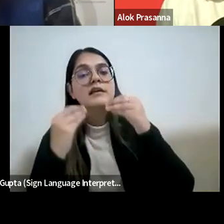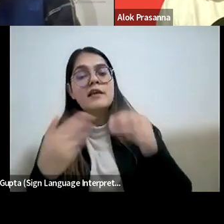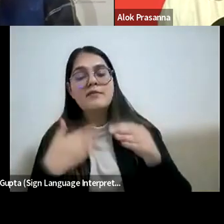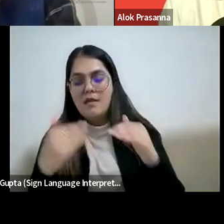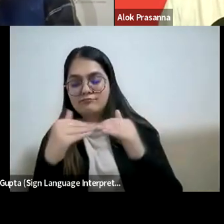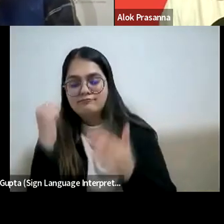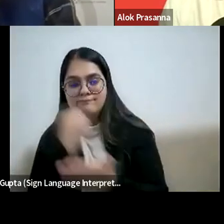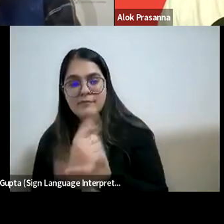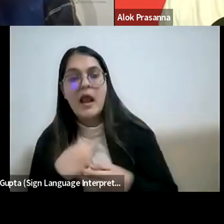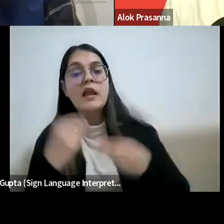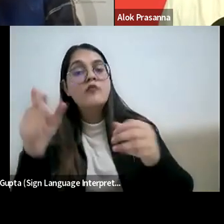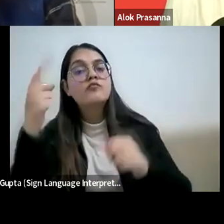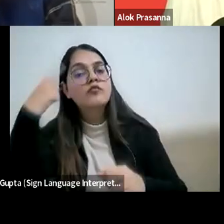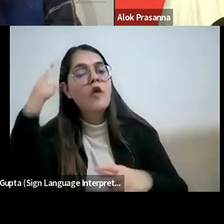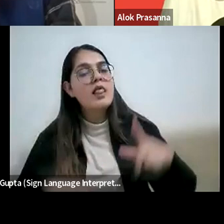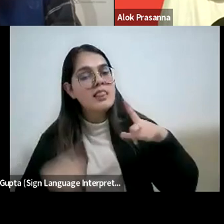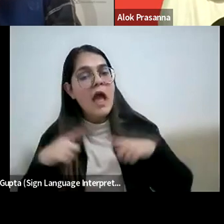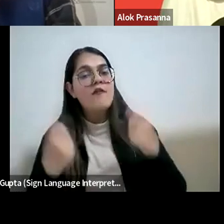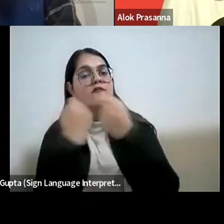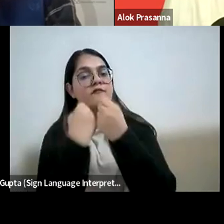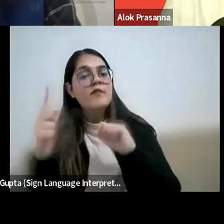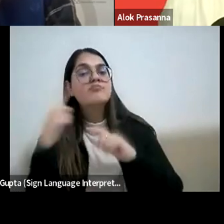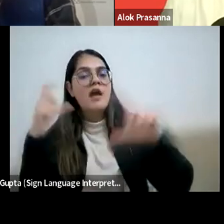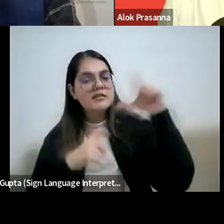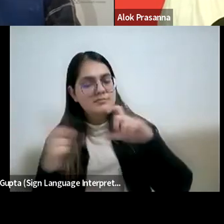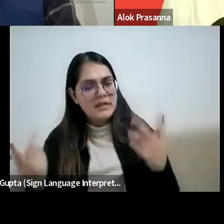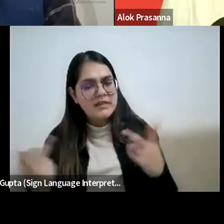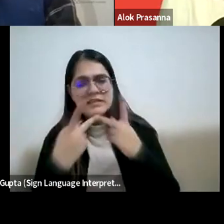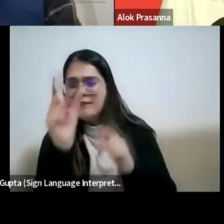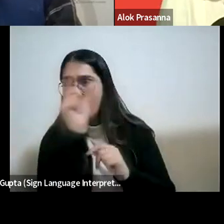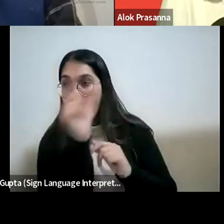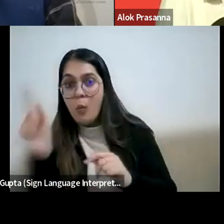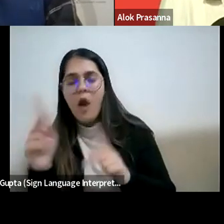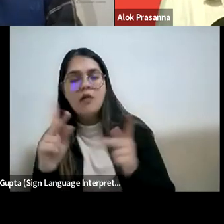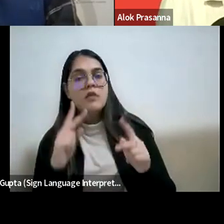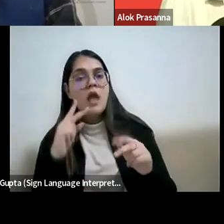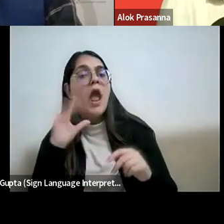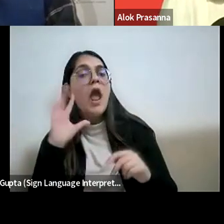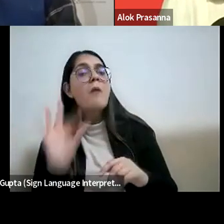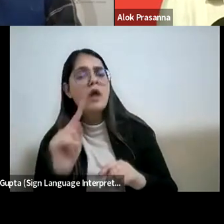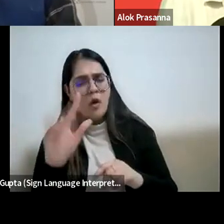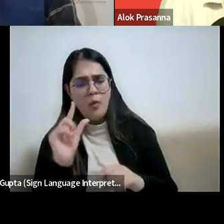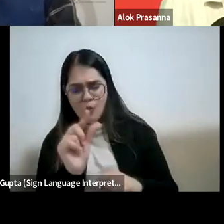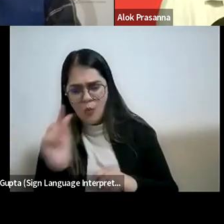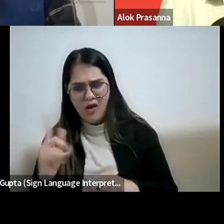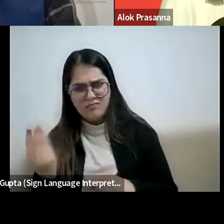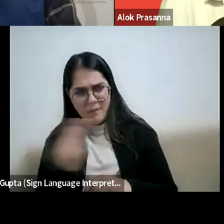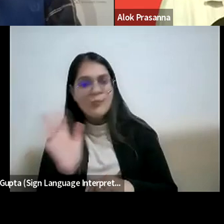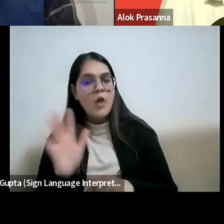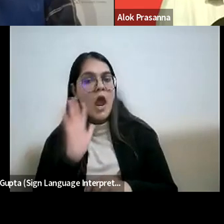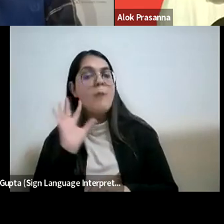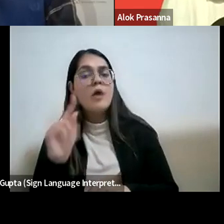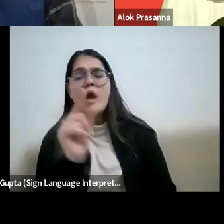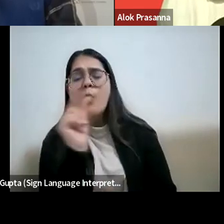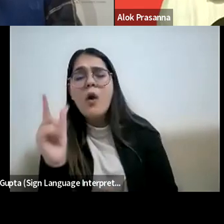as right to life, freedom of expression, very definite words. Now, where do these words came from? To borrow the words